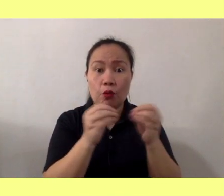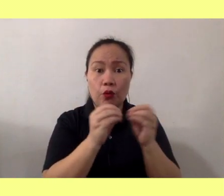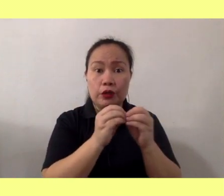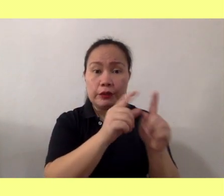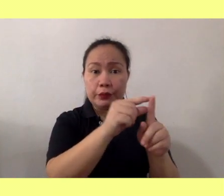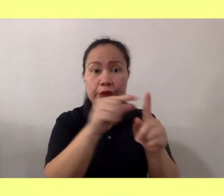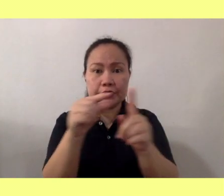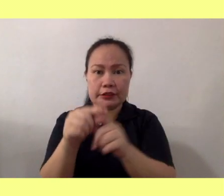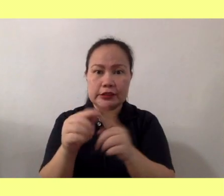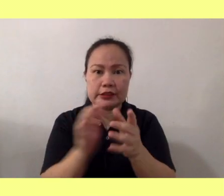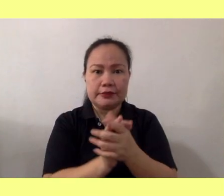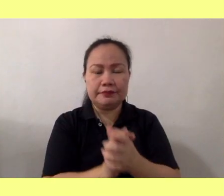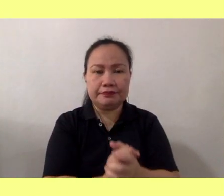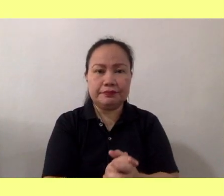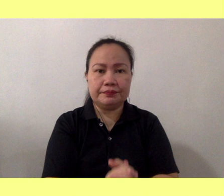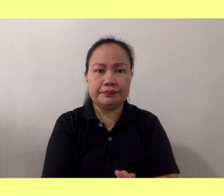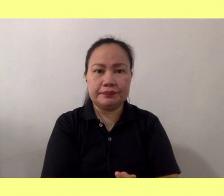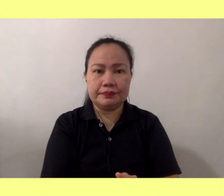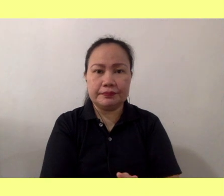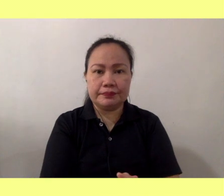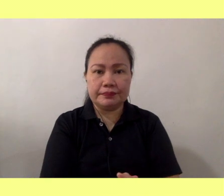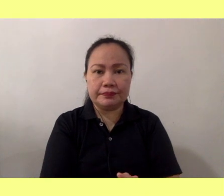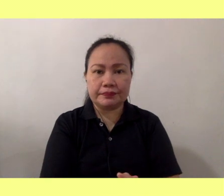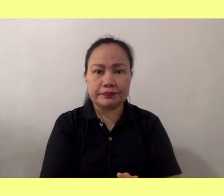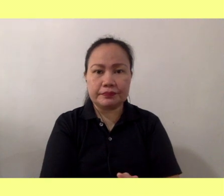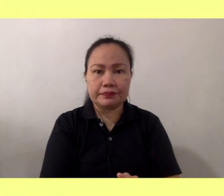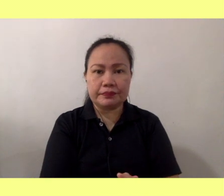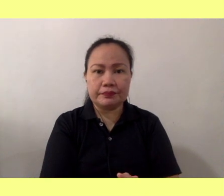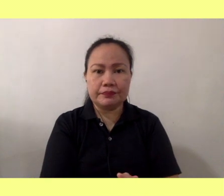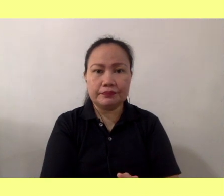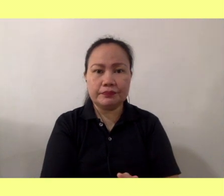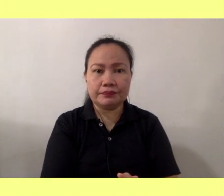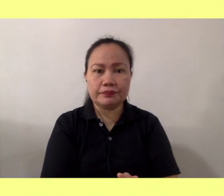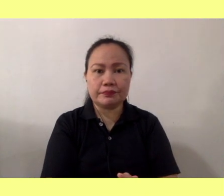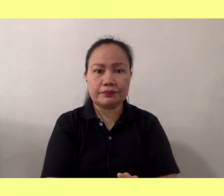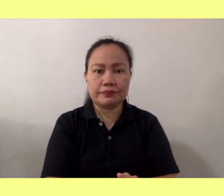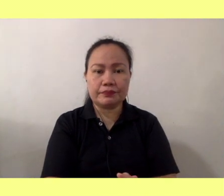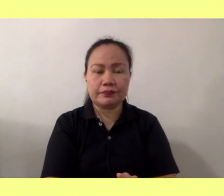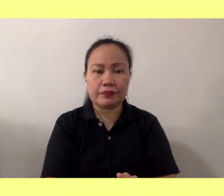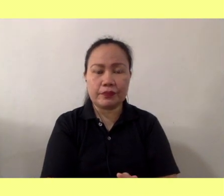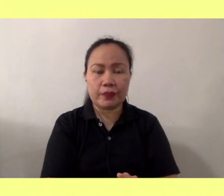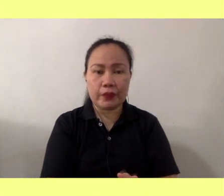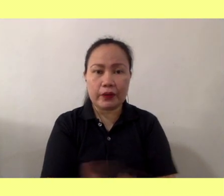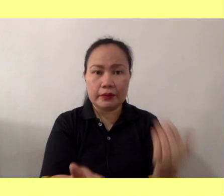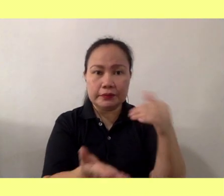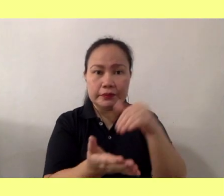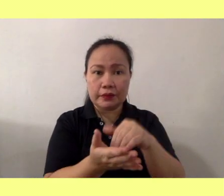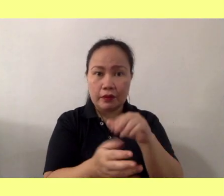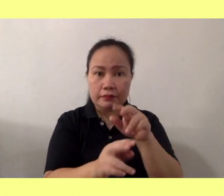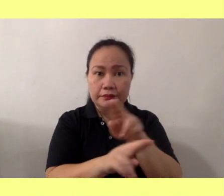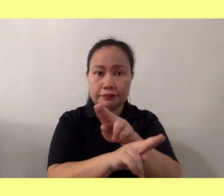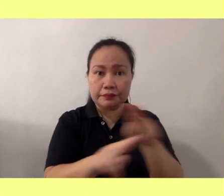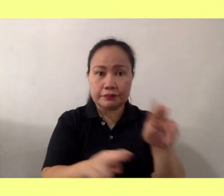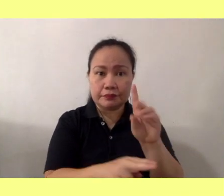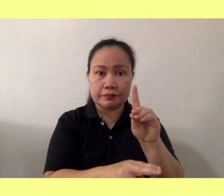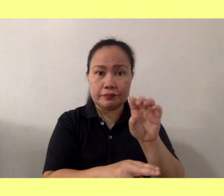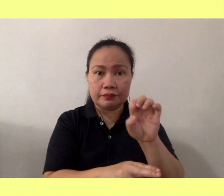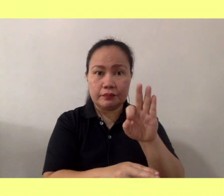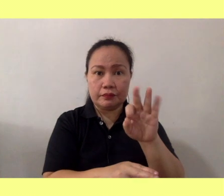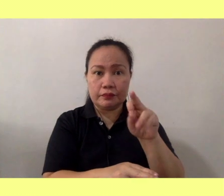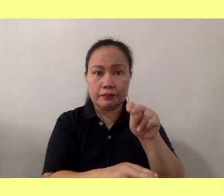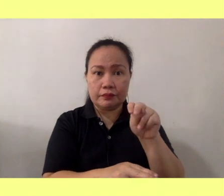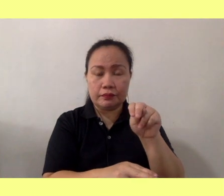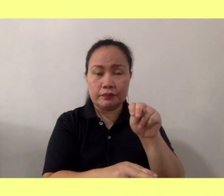undefined terms and defined terms. So, the undefined terms, we cannot define